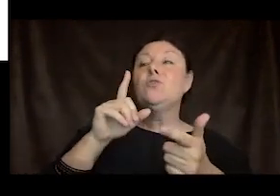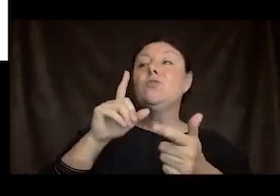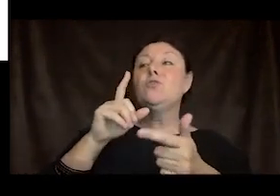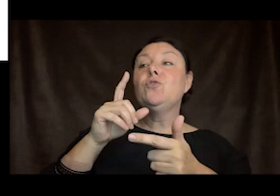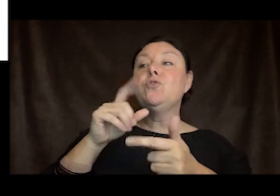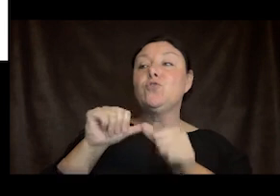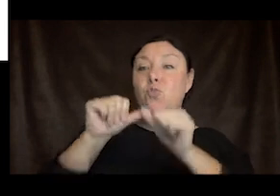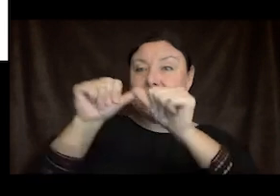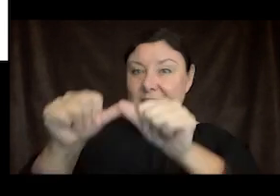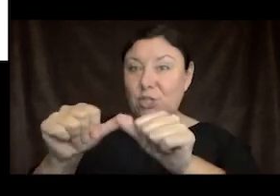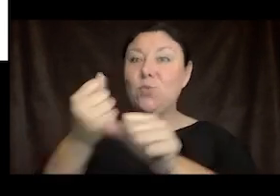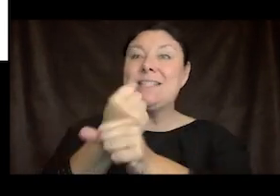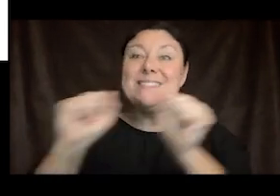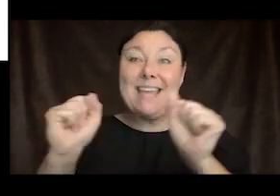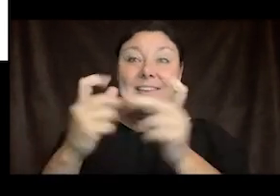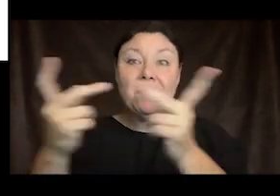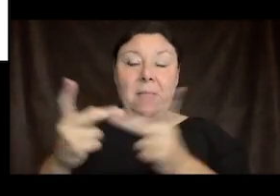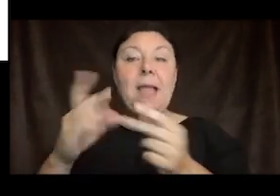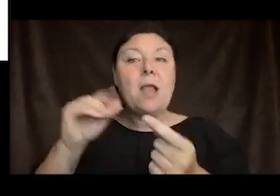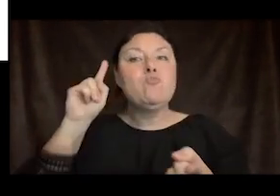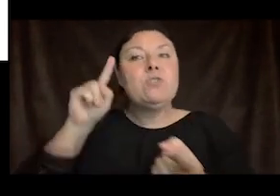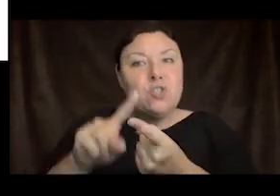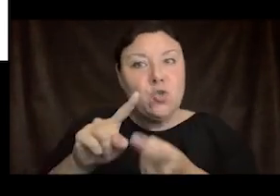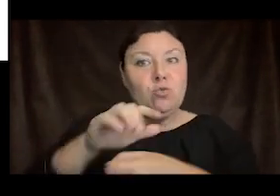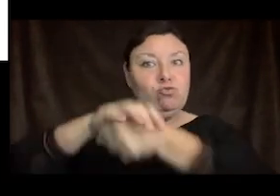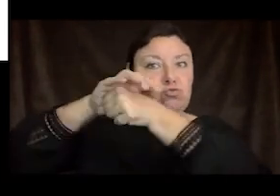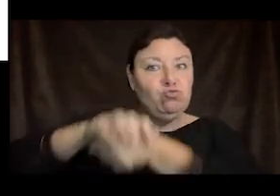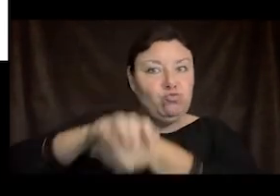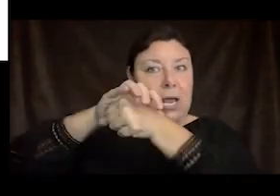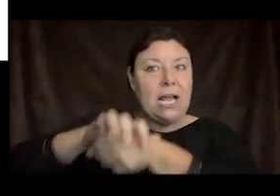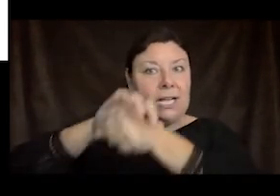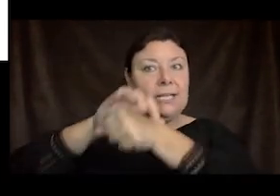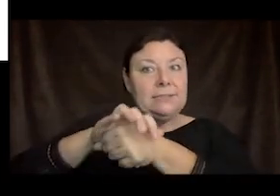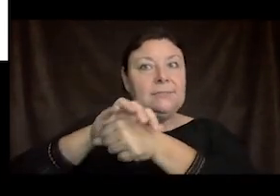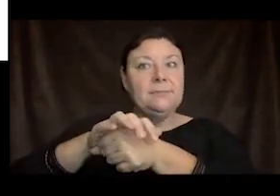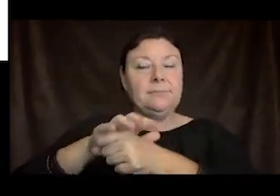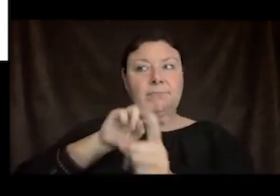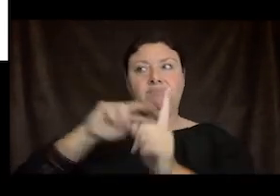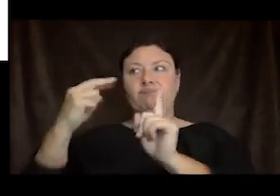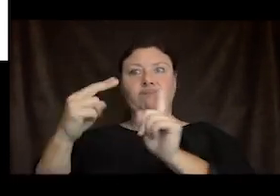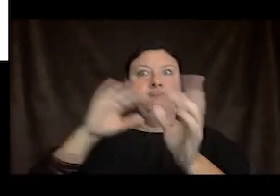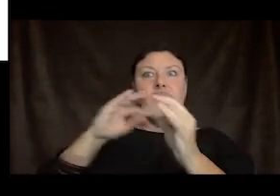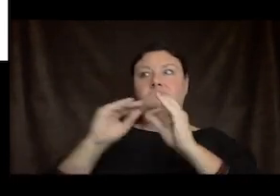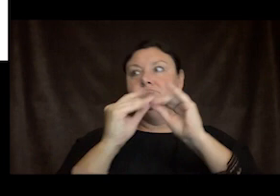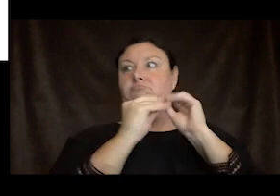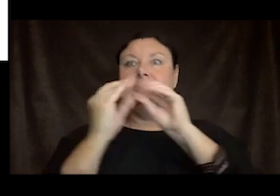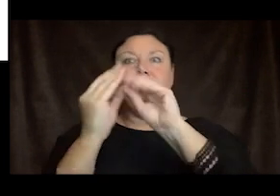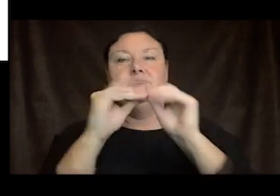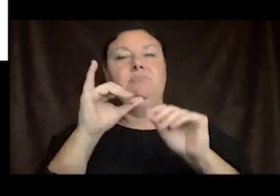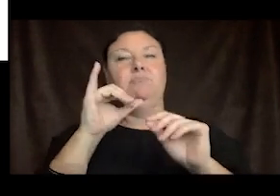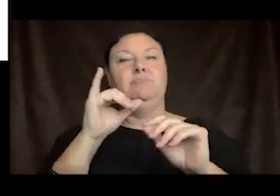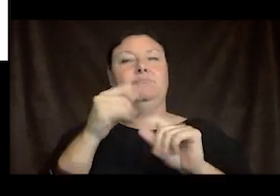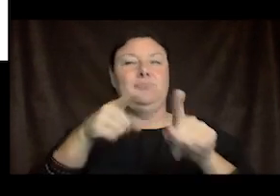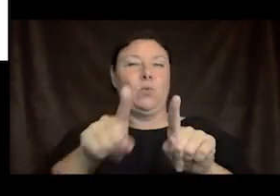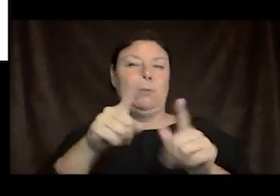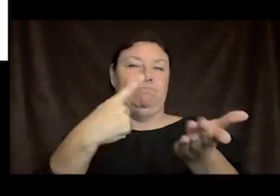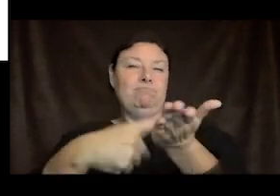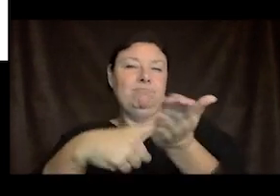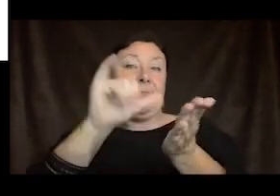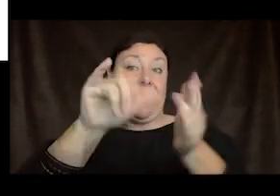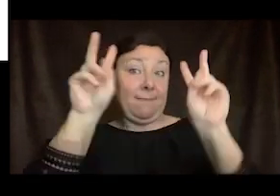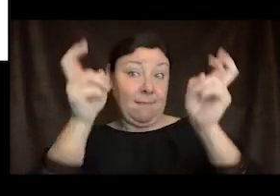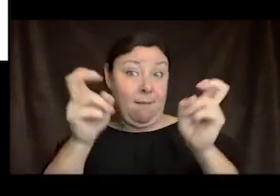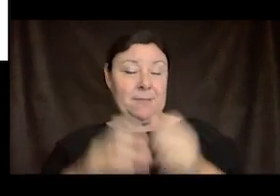space, but also reduce the stress and the tension that can be around the topic. We talked